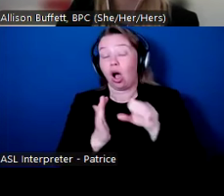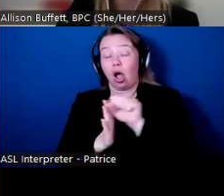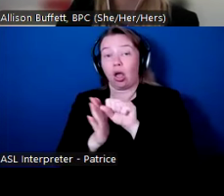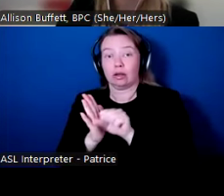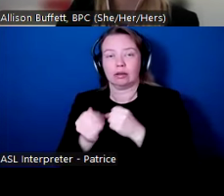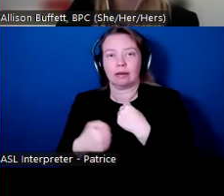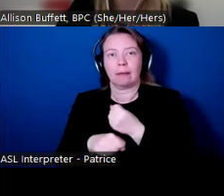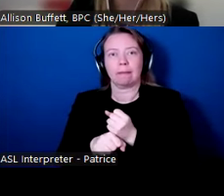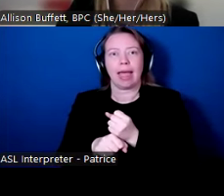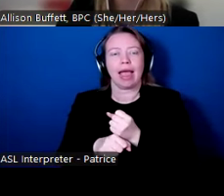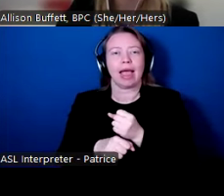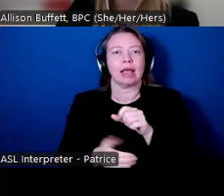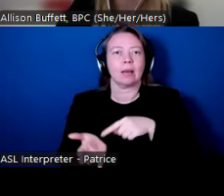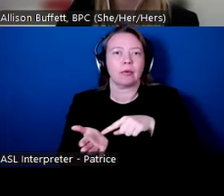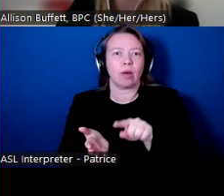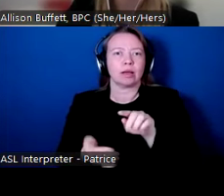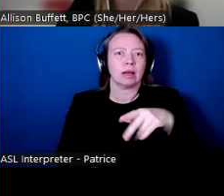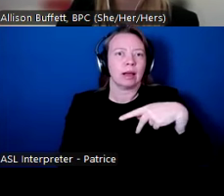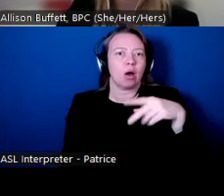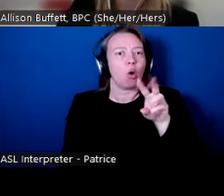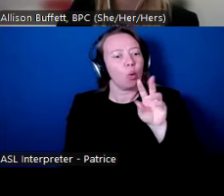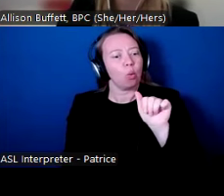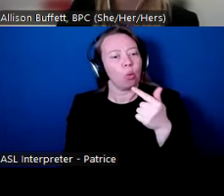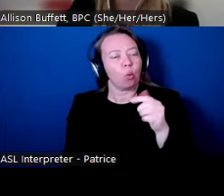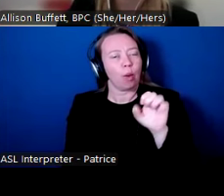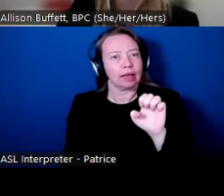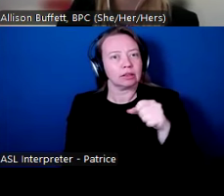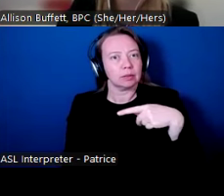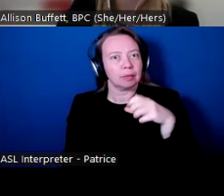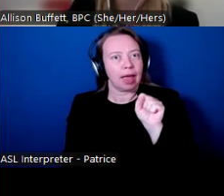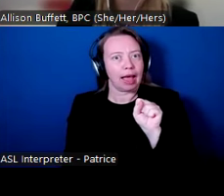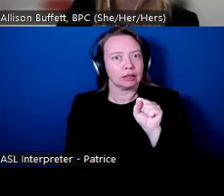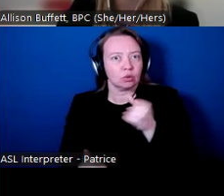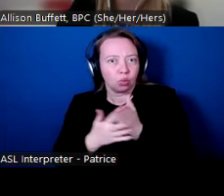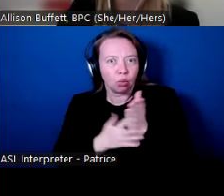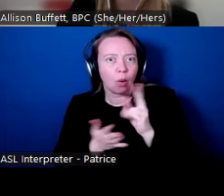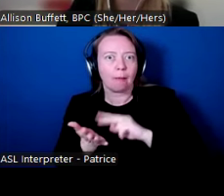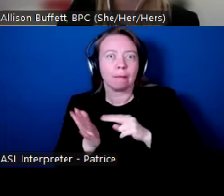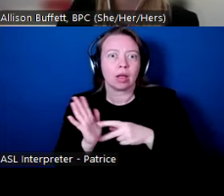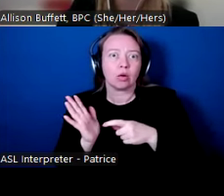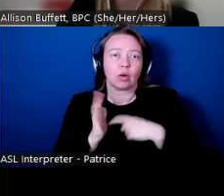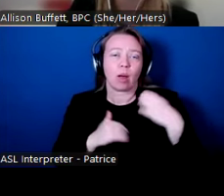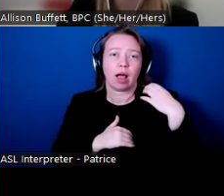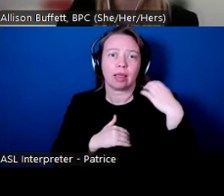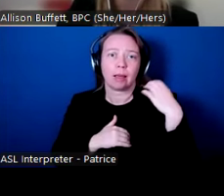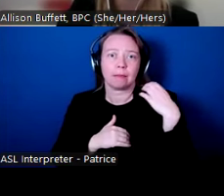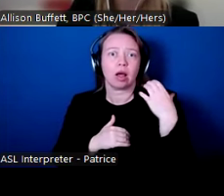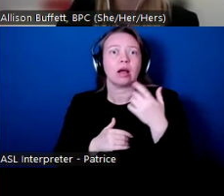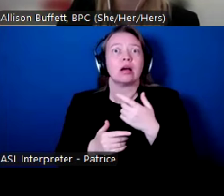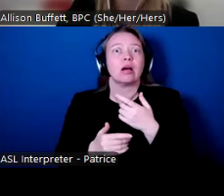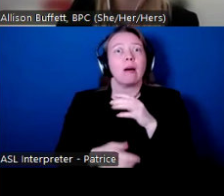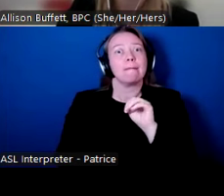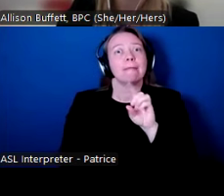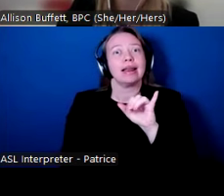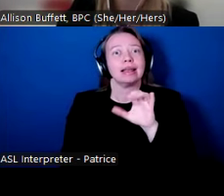wage pass-throughs that require employers to give a certain percentage of the Medicaid provider payment rate